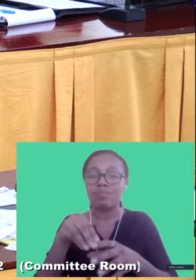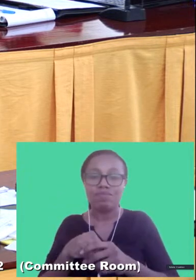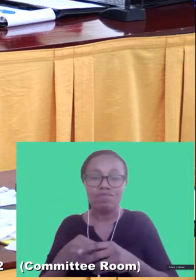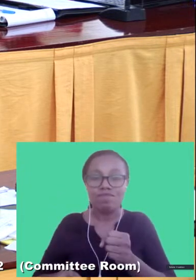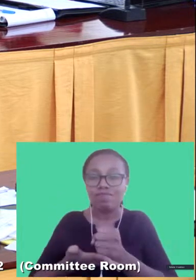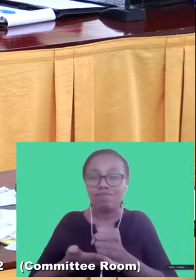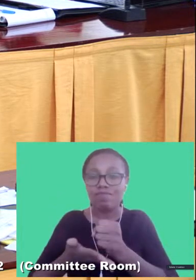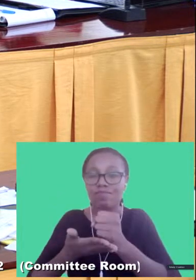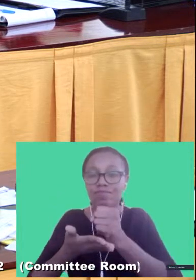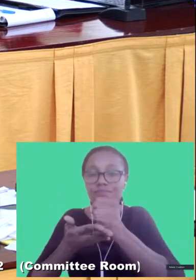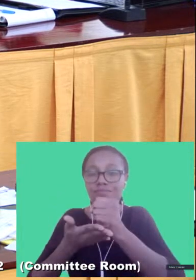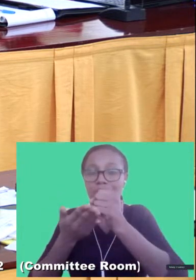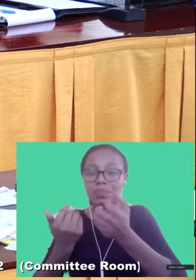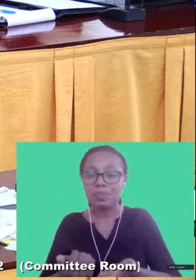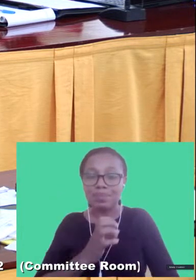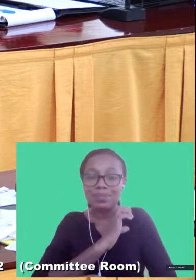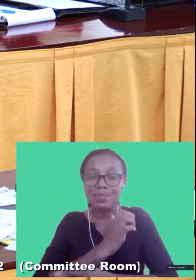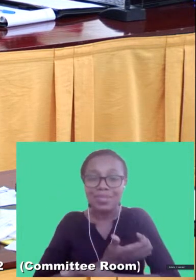um,